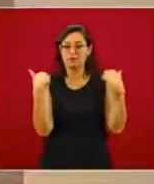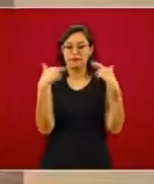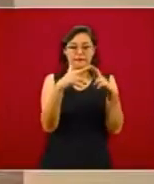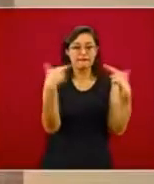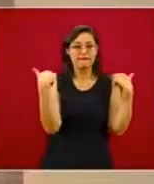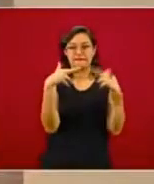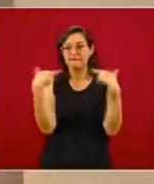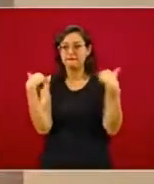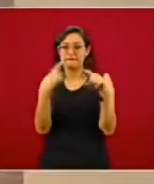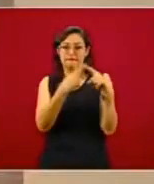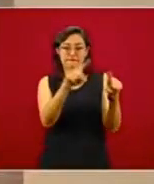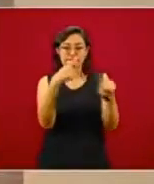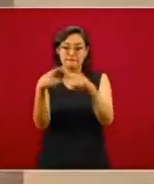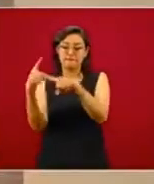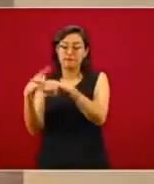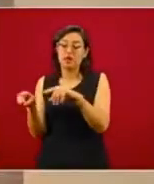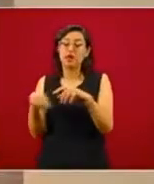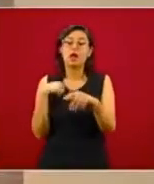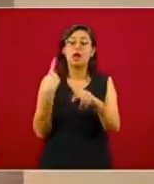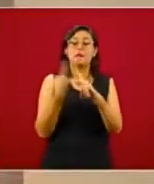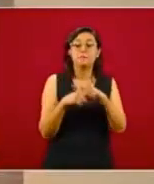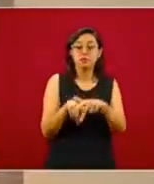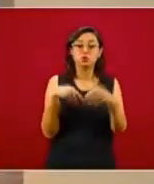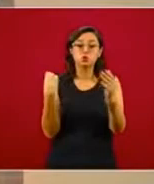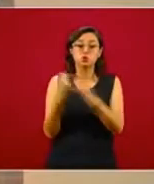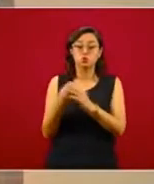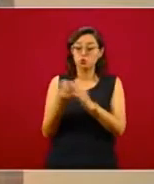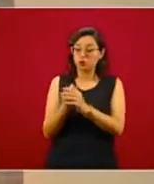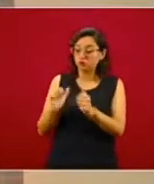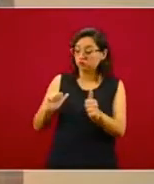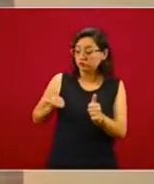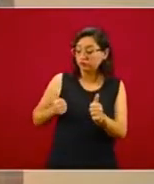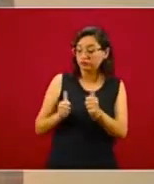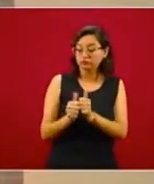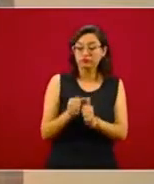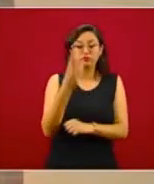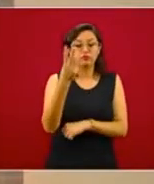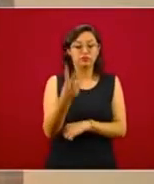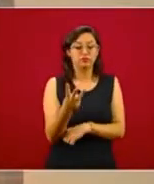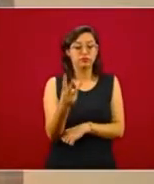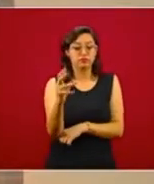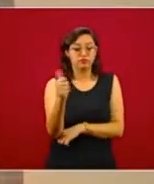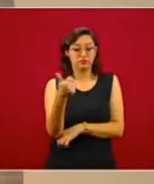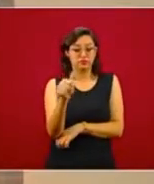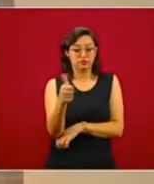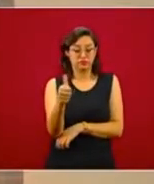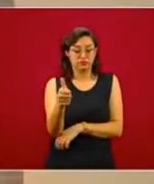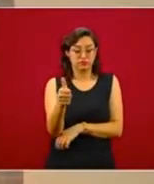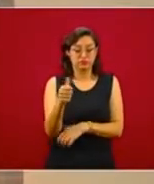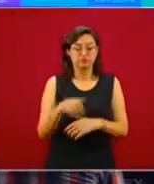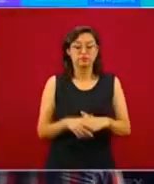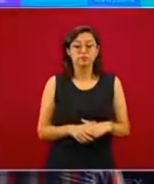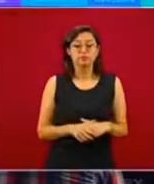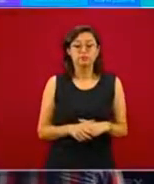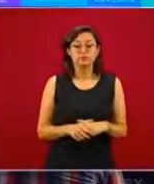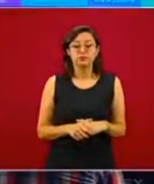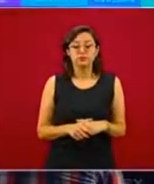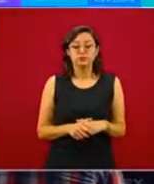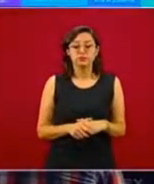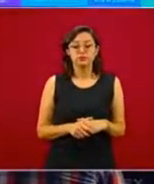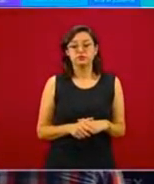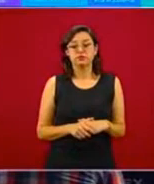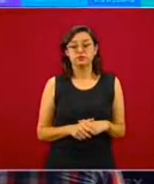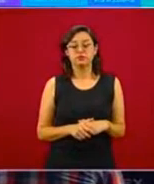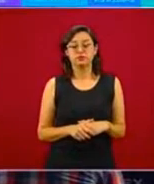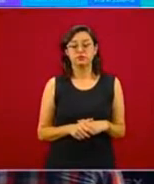they have one teacher per specialty. That's why they'll get started on August 10th for